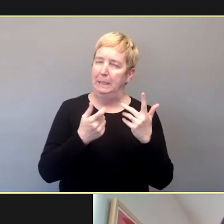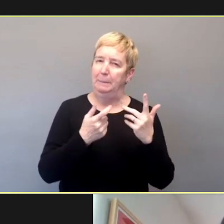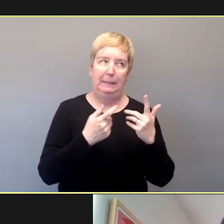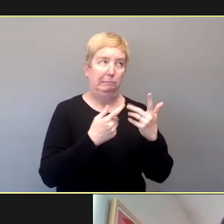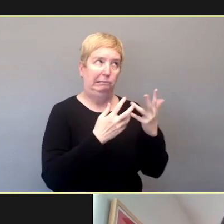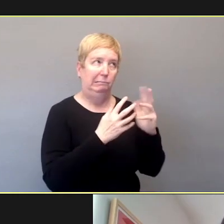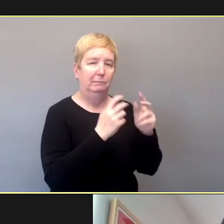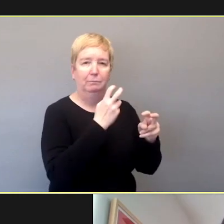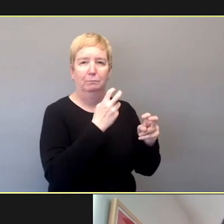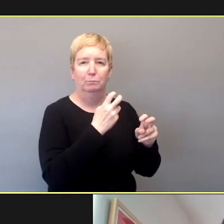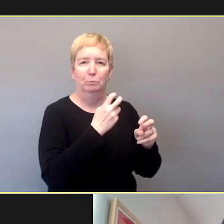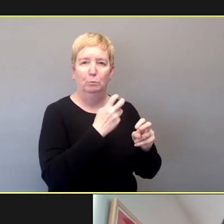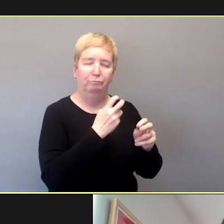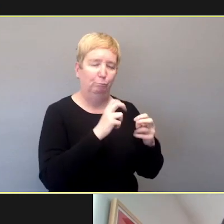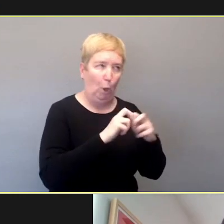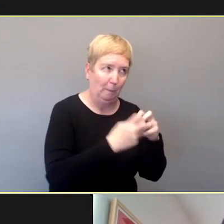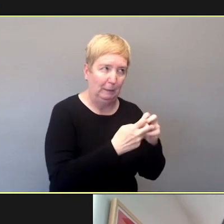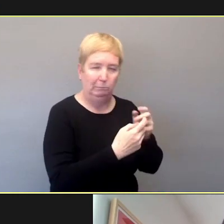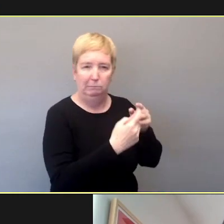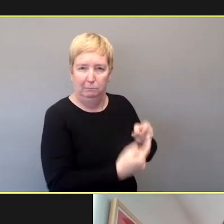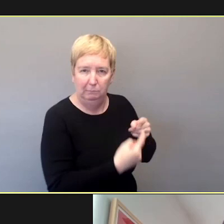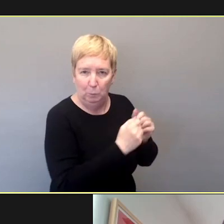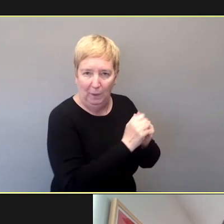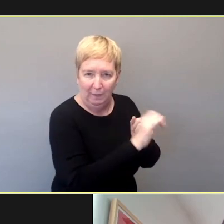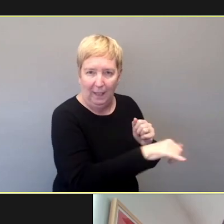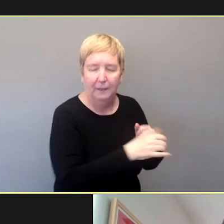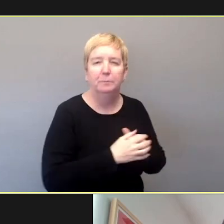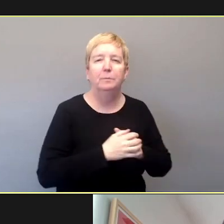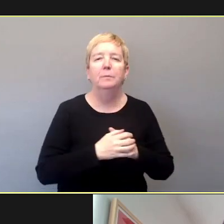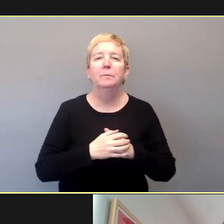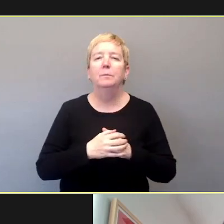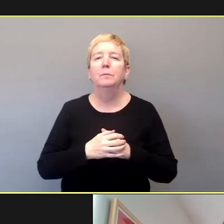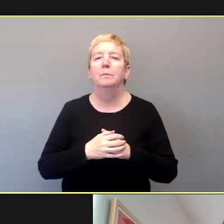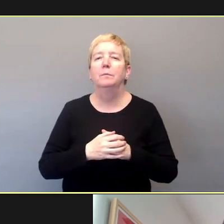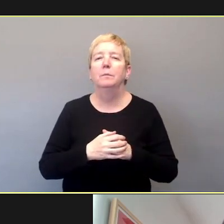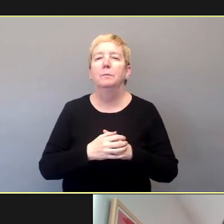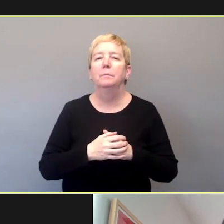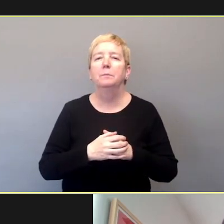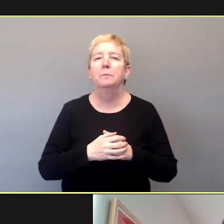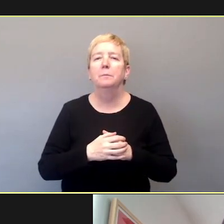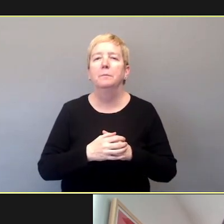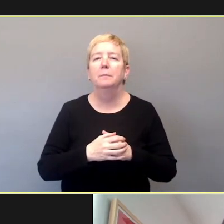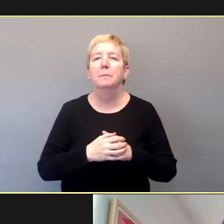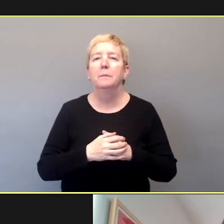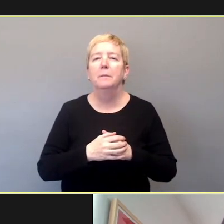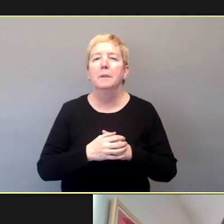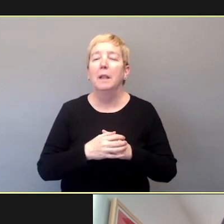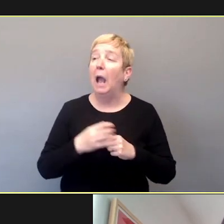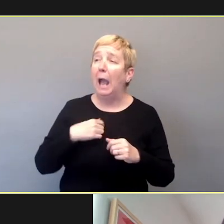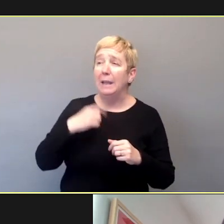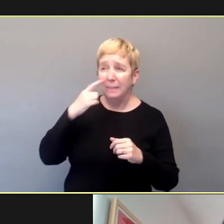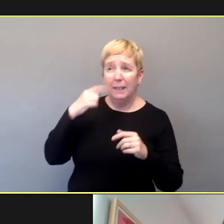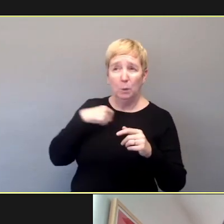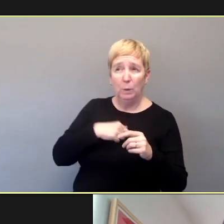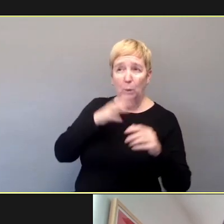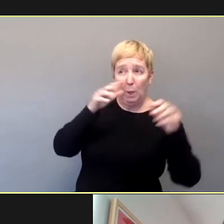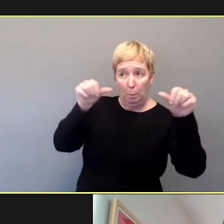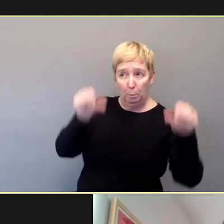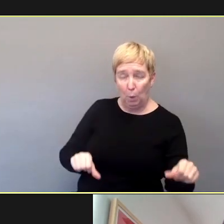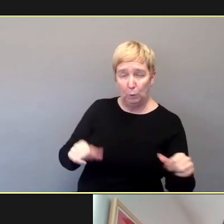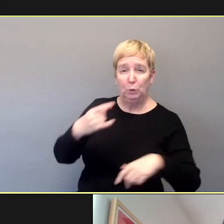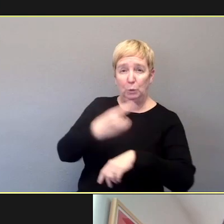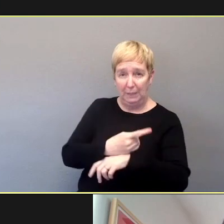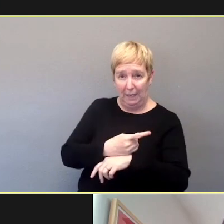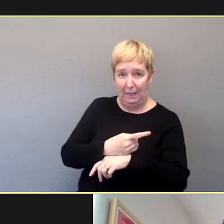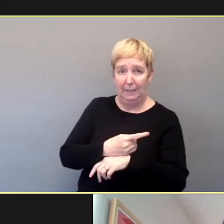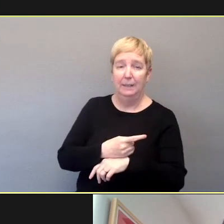think we have some reliable data for that. That, I believe, may be posted later today, if it isn't